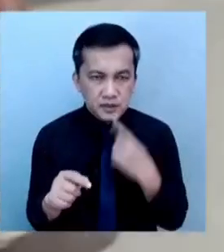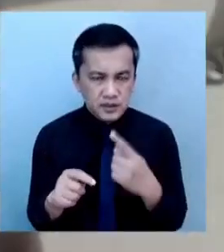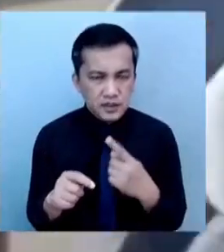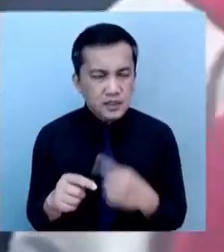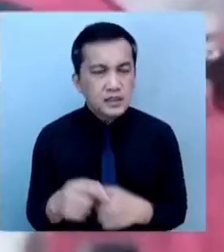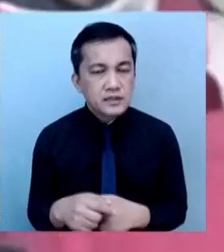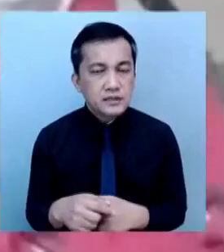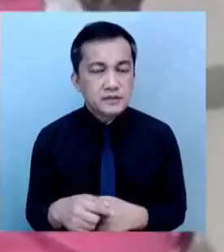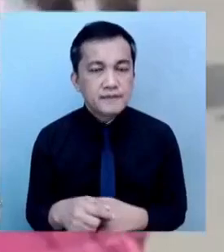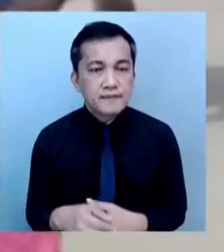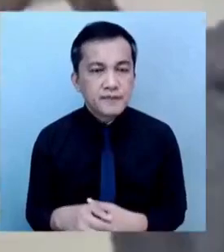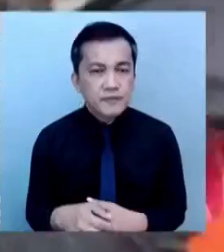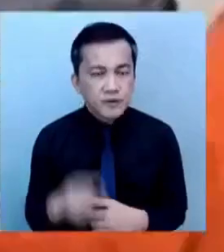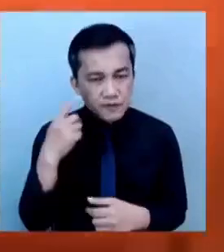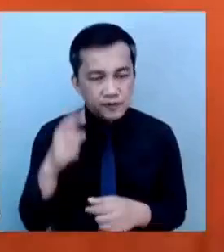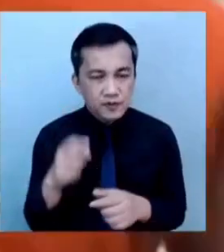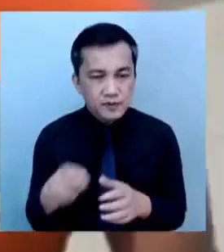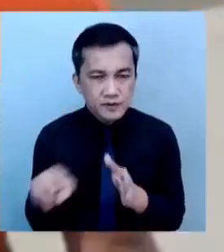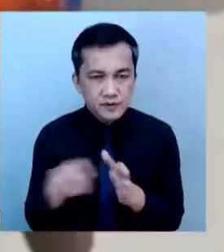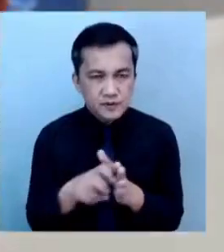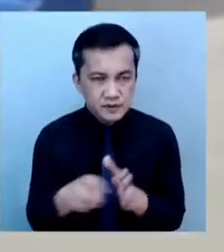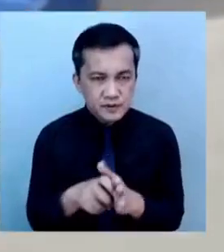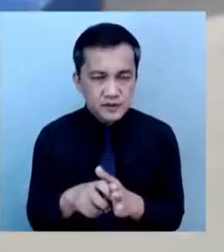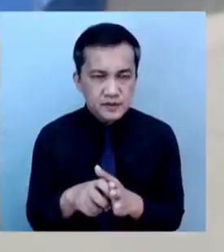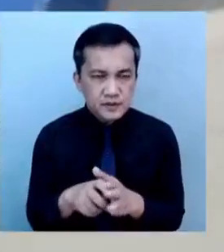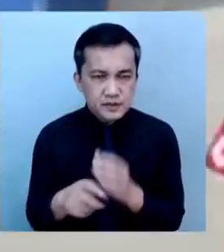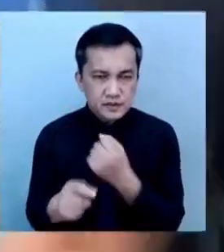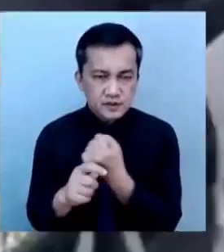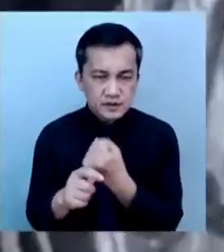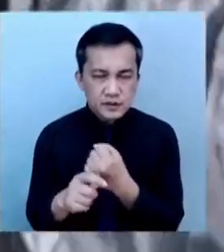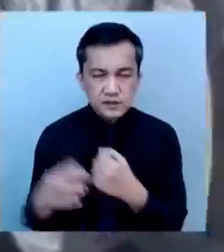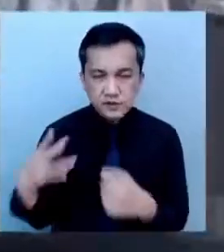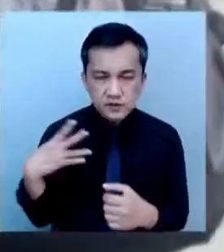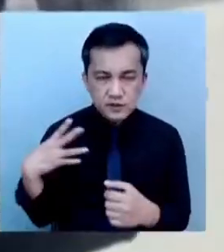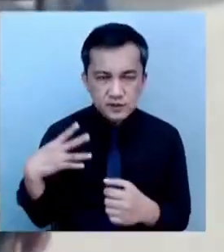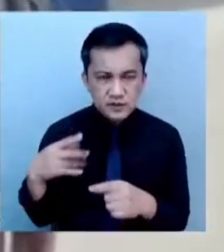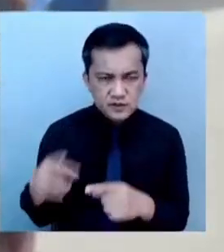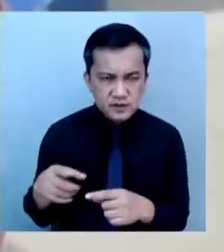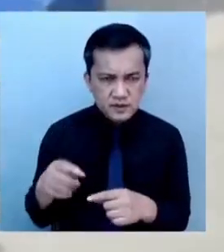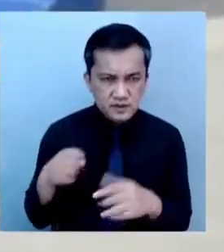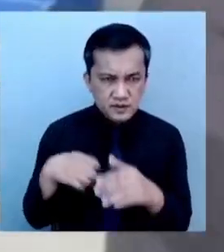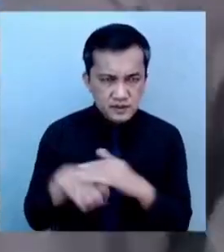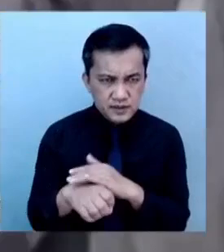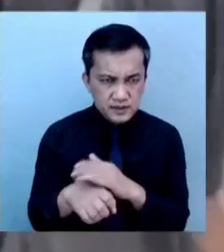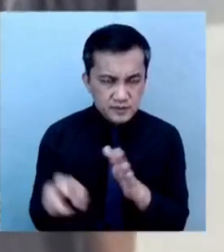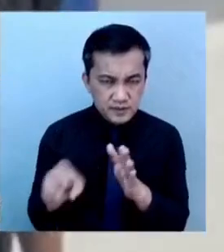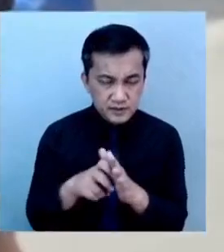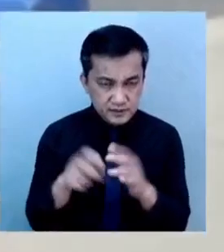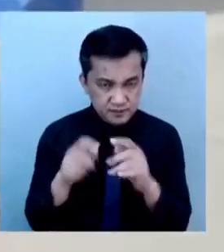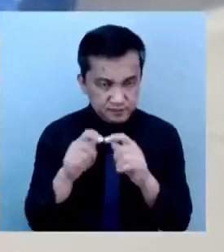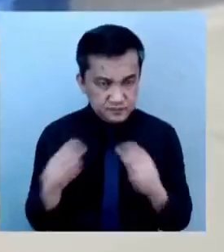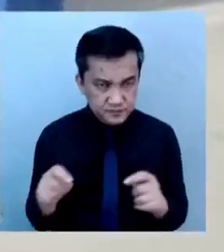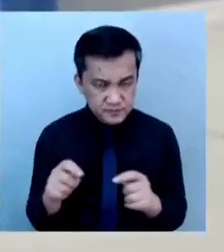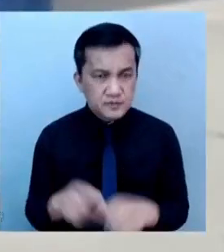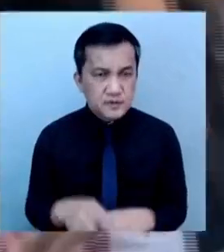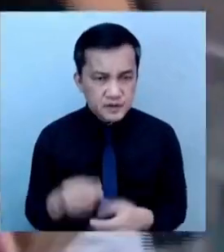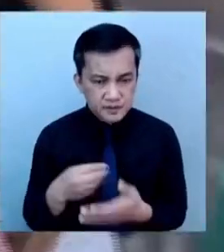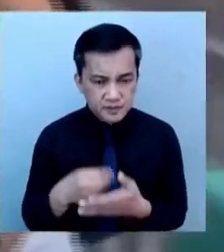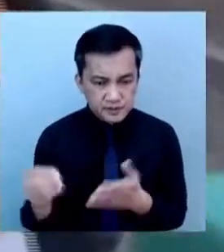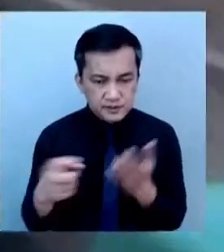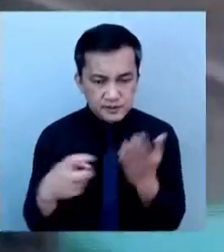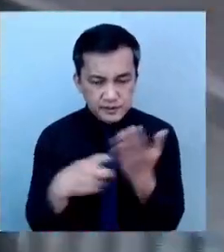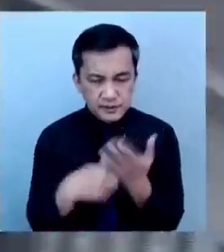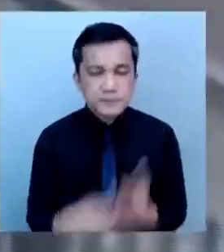for passengers to temporarily stay while waiting to enter the passenger terminal and purchase tickets. The line